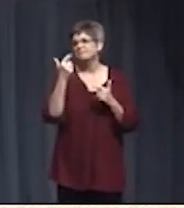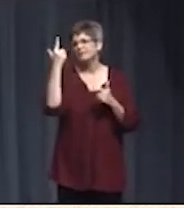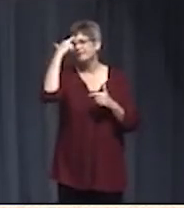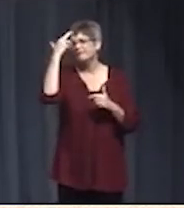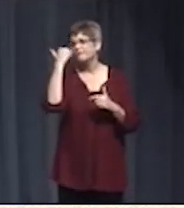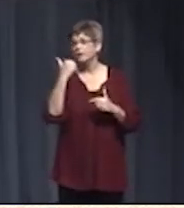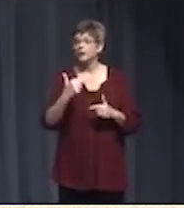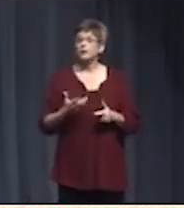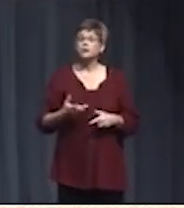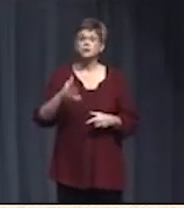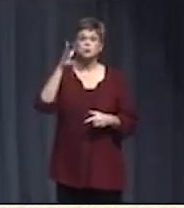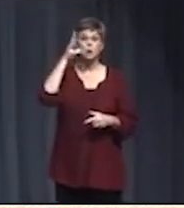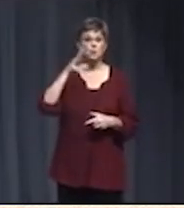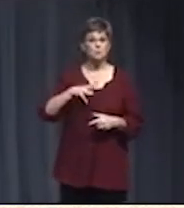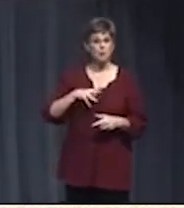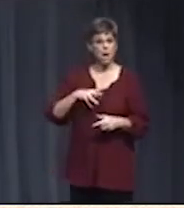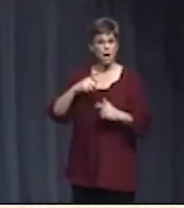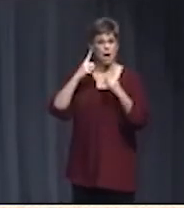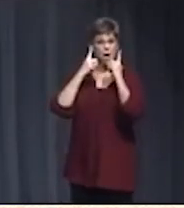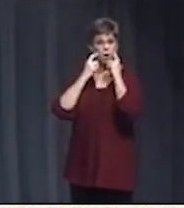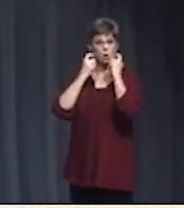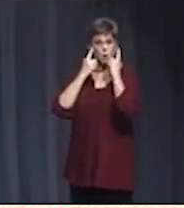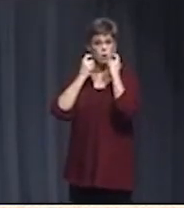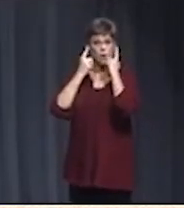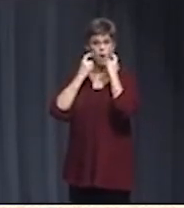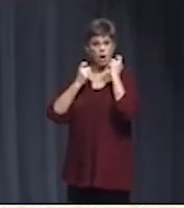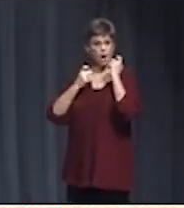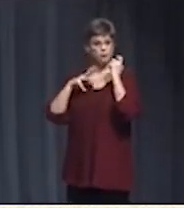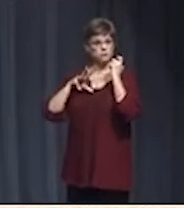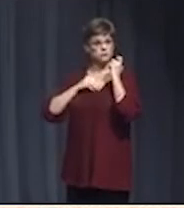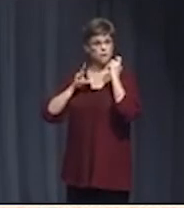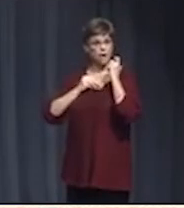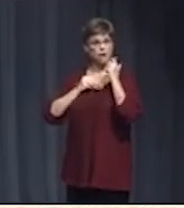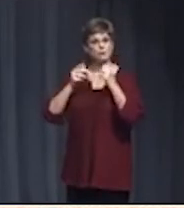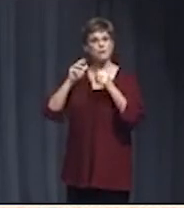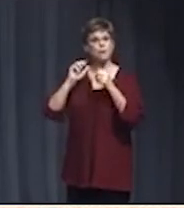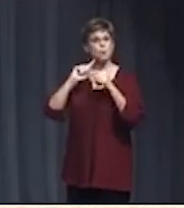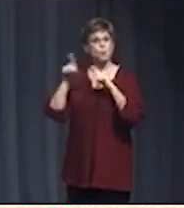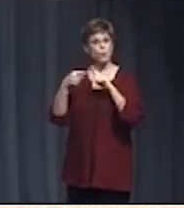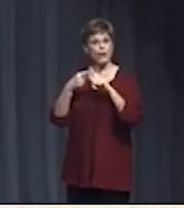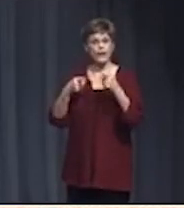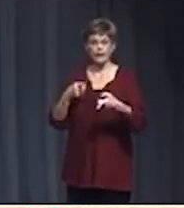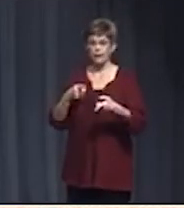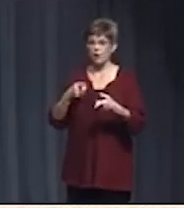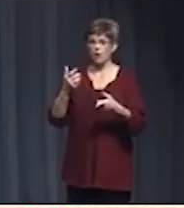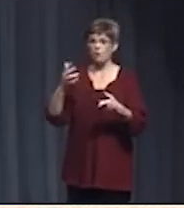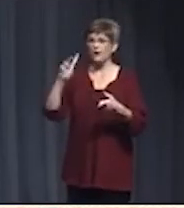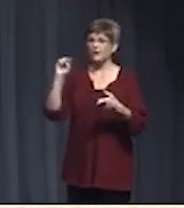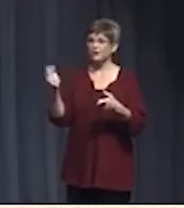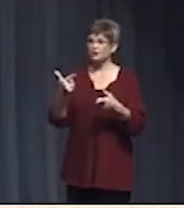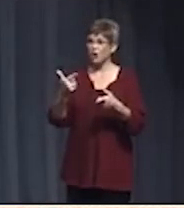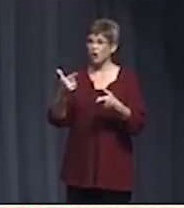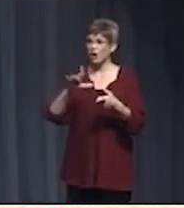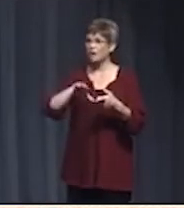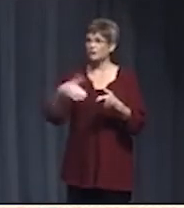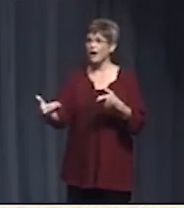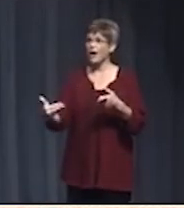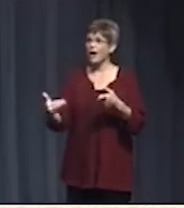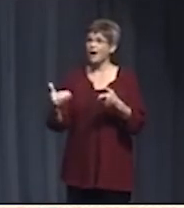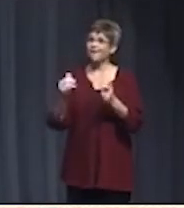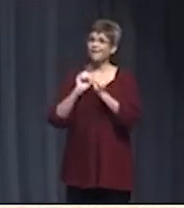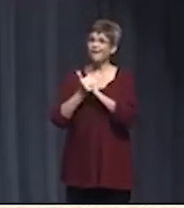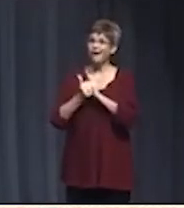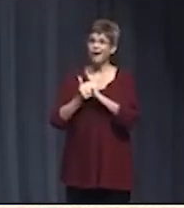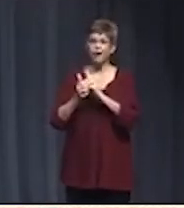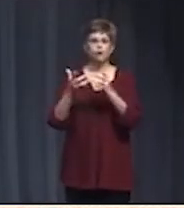okay for a man to cry only under the following circumstances: when the heroic dog dies to save its master, or